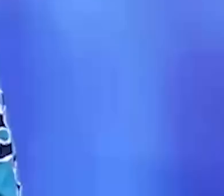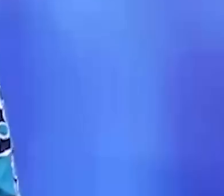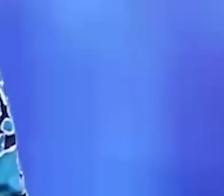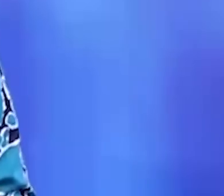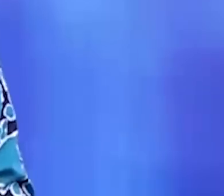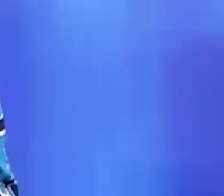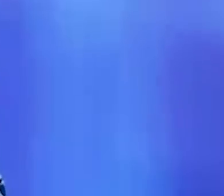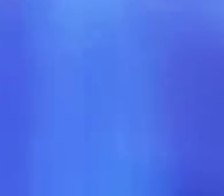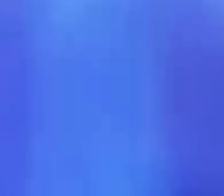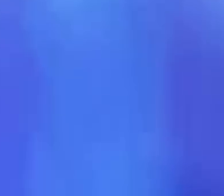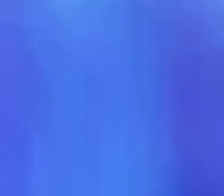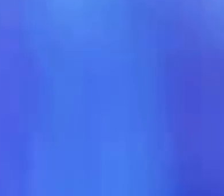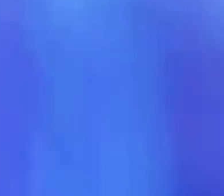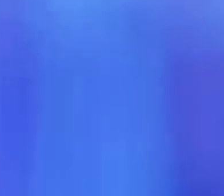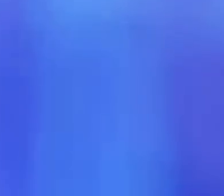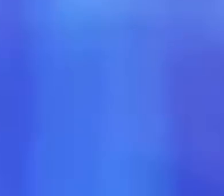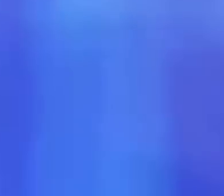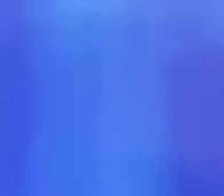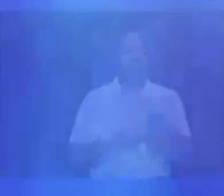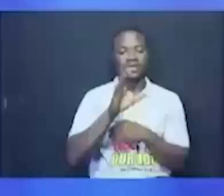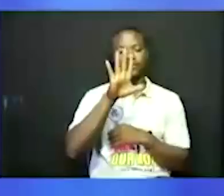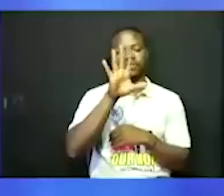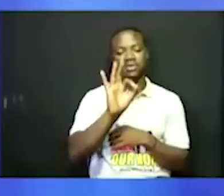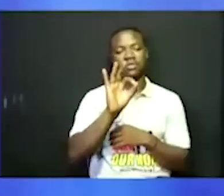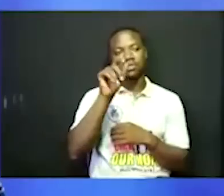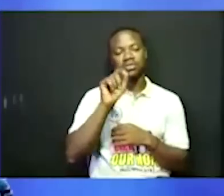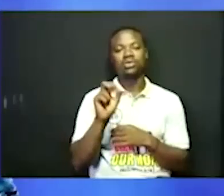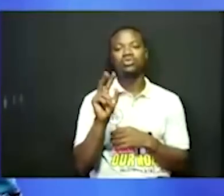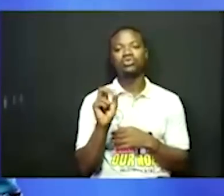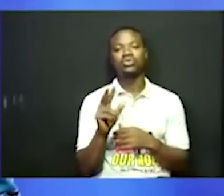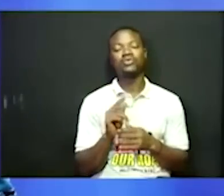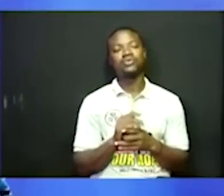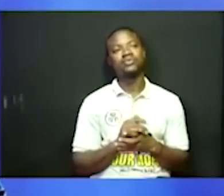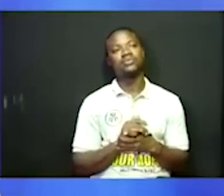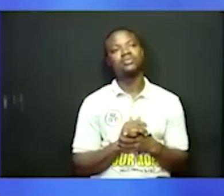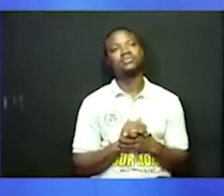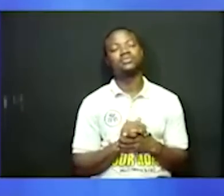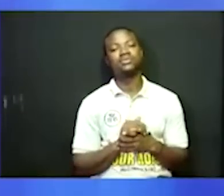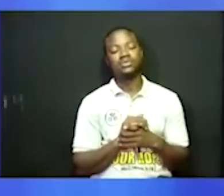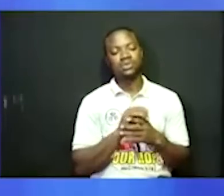12. Isaiah 59